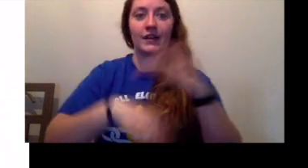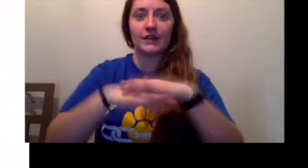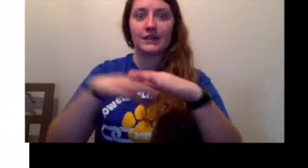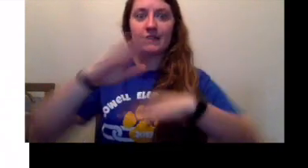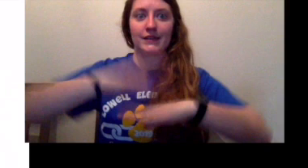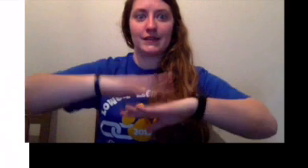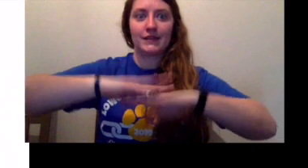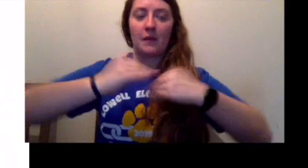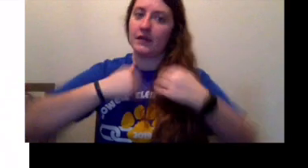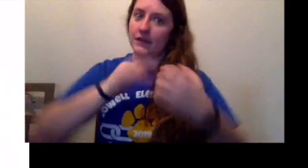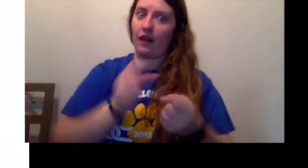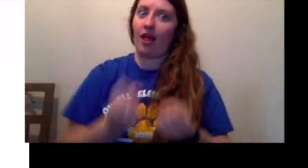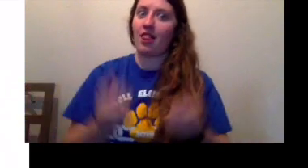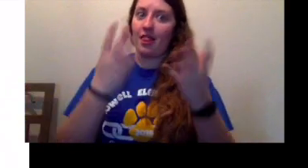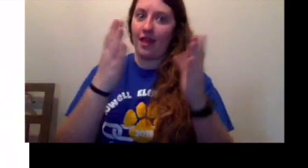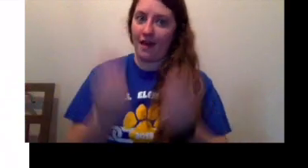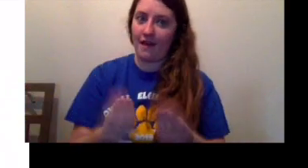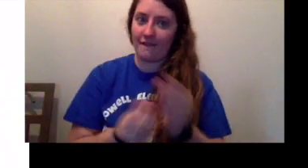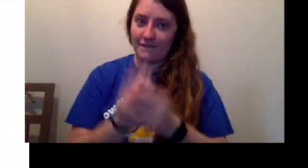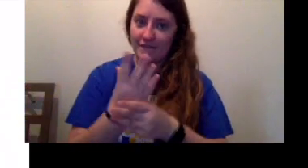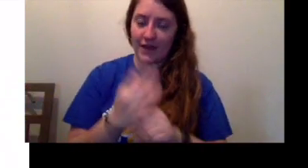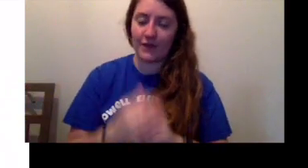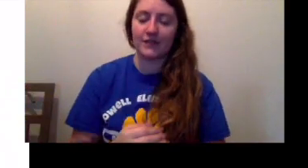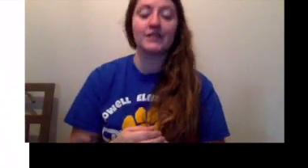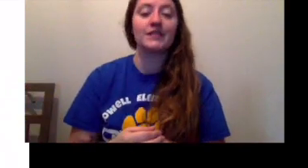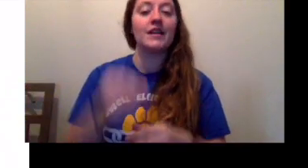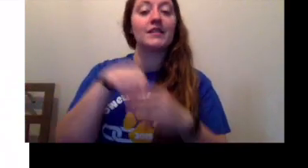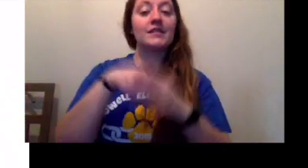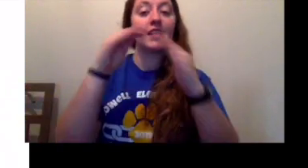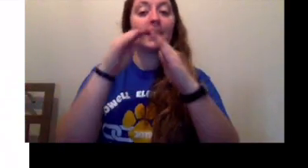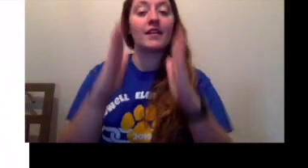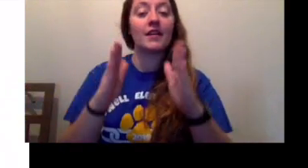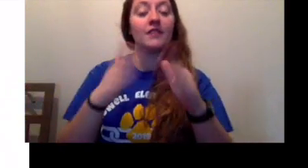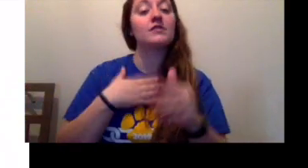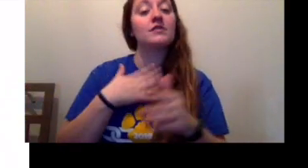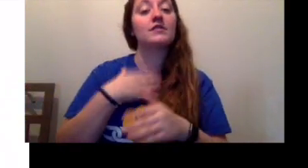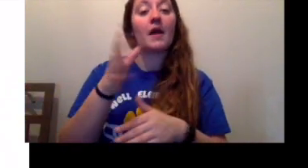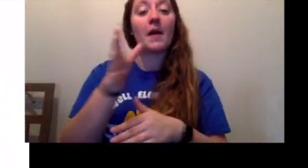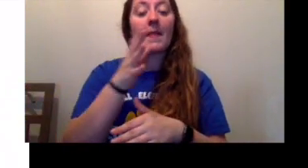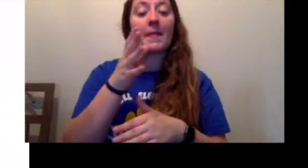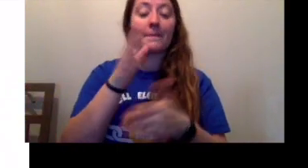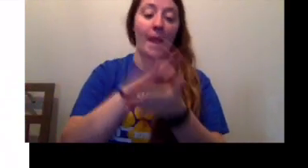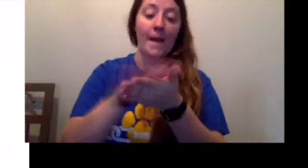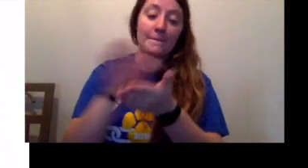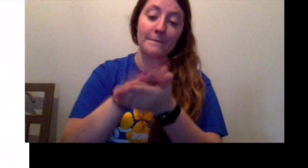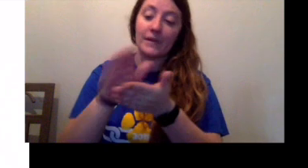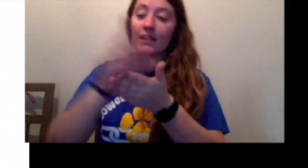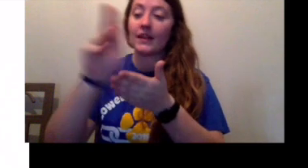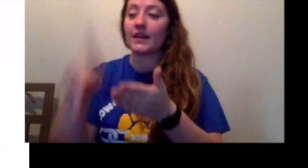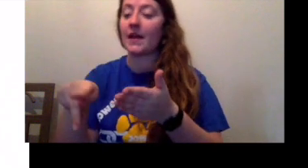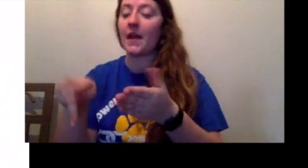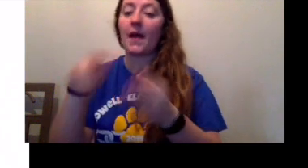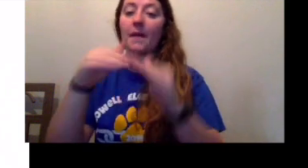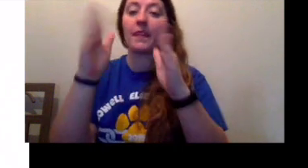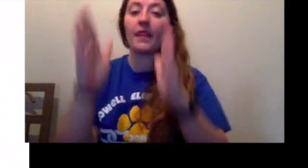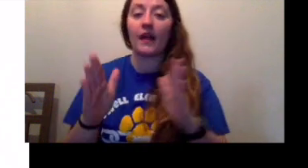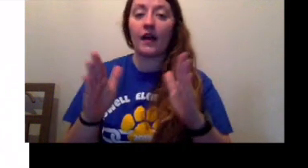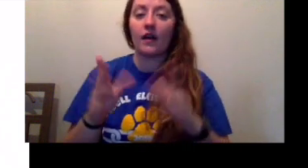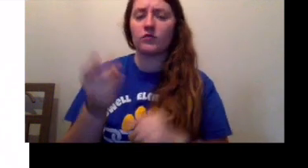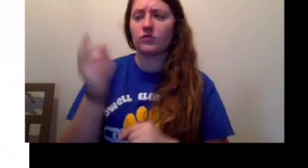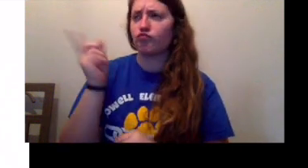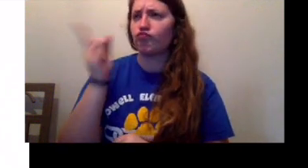bouquets. Inside the house, Mama scrubbed and dusted, tisking at Uncle Henrik's untidy